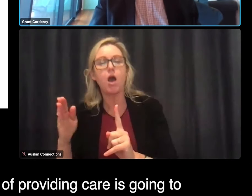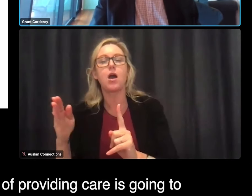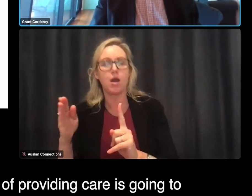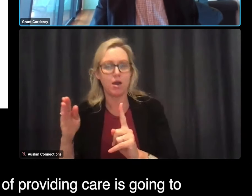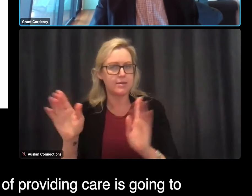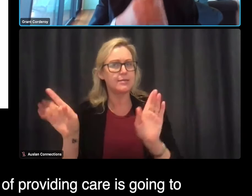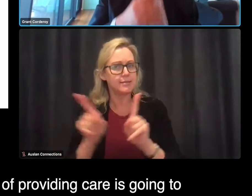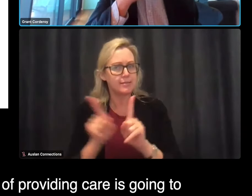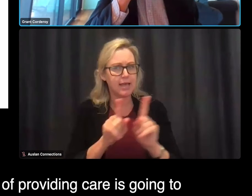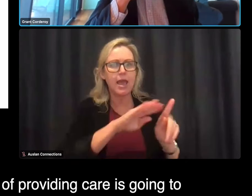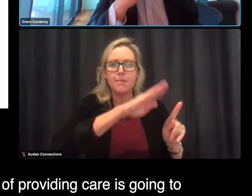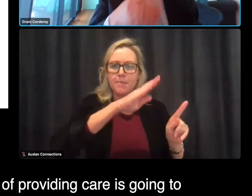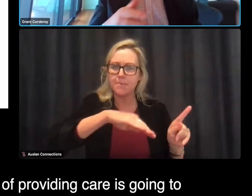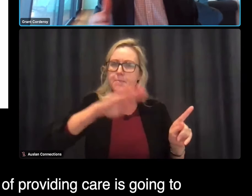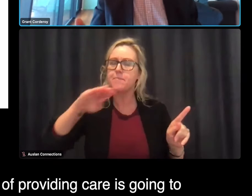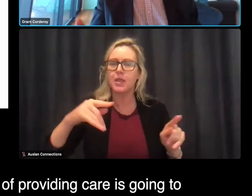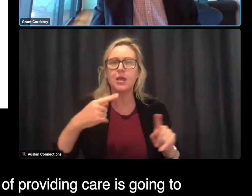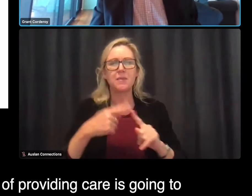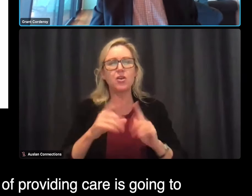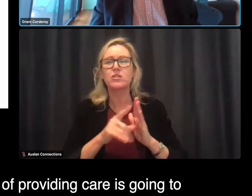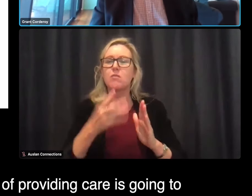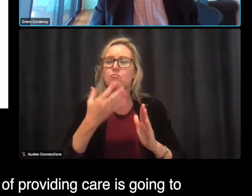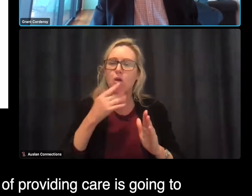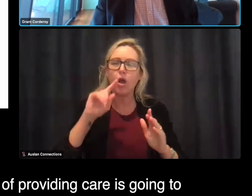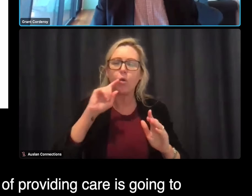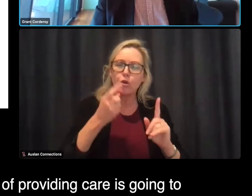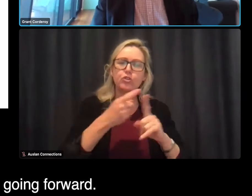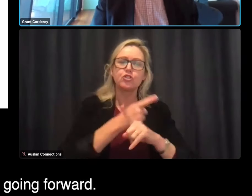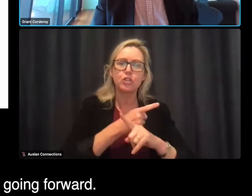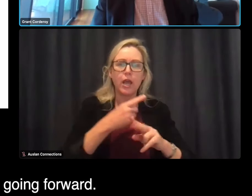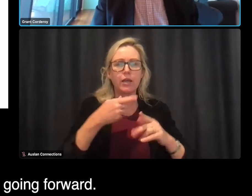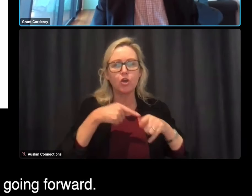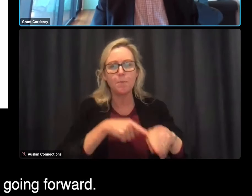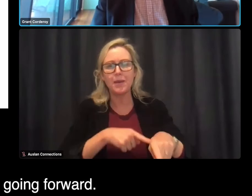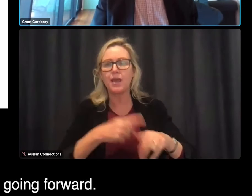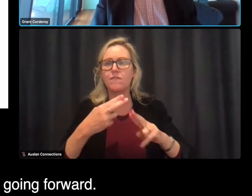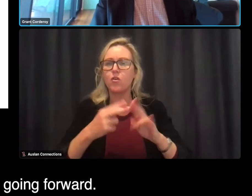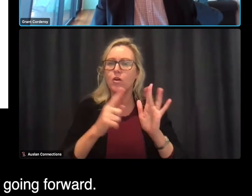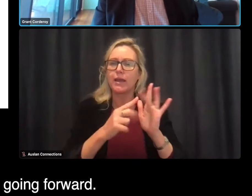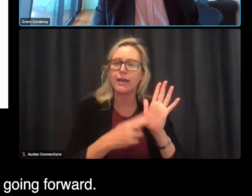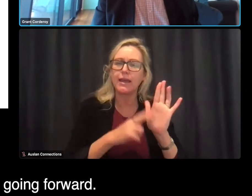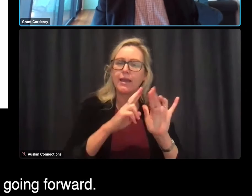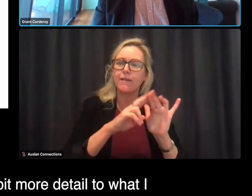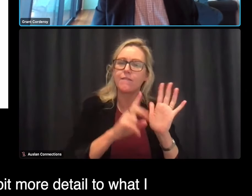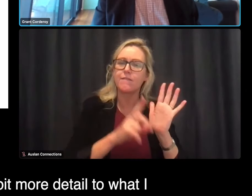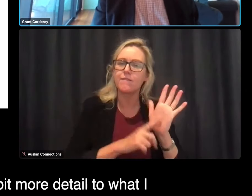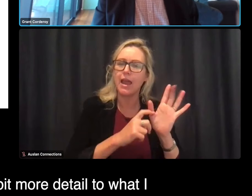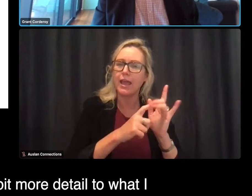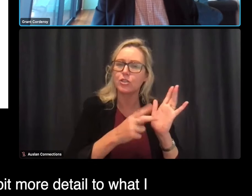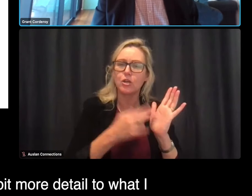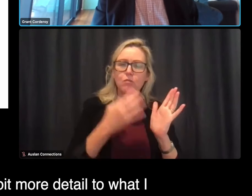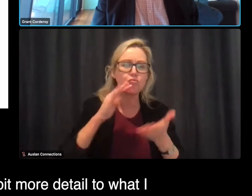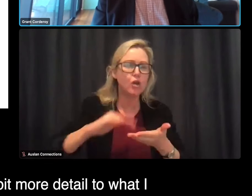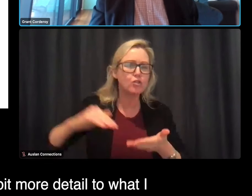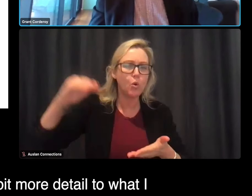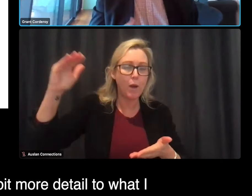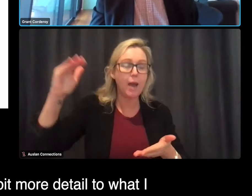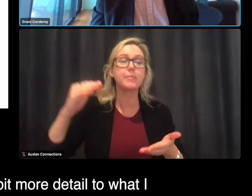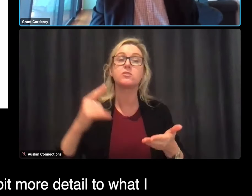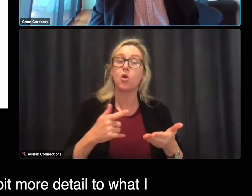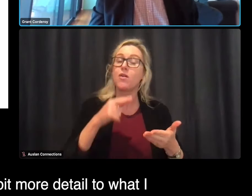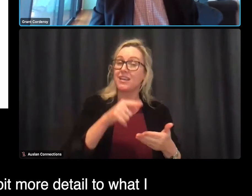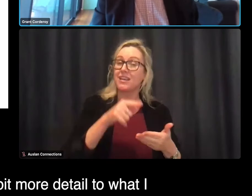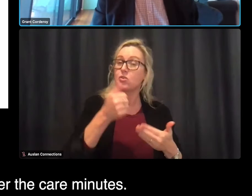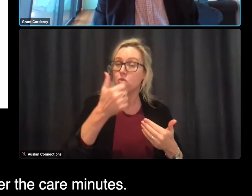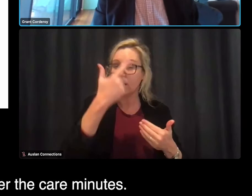increases, including inflation, and the cost of providing care is going to be very important going forward. So this slide just gives a bit more